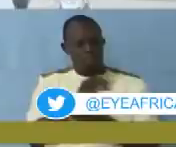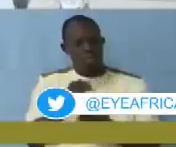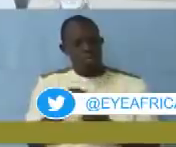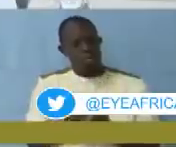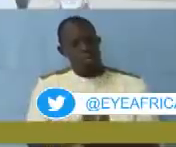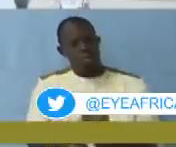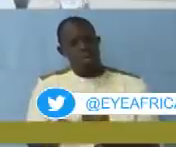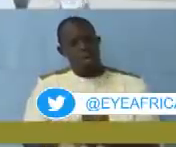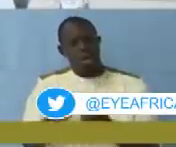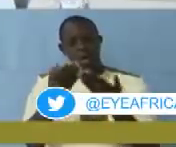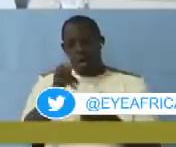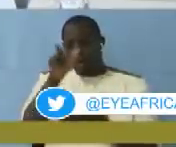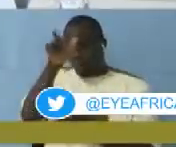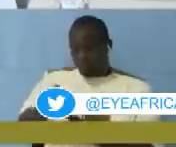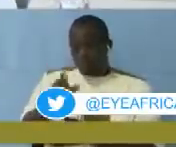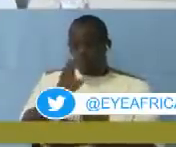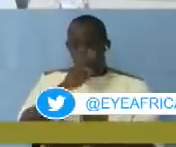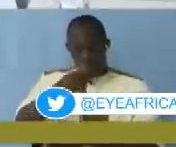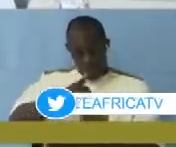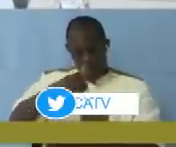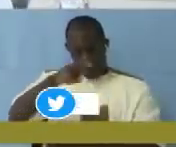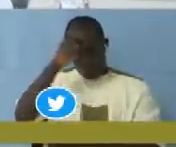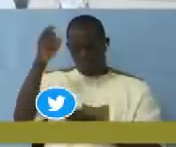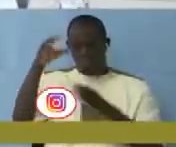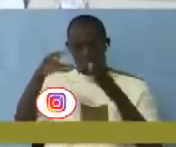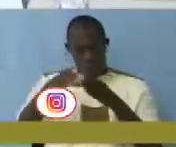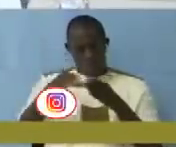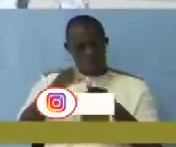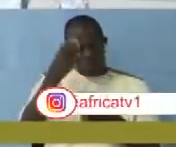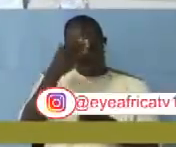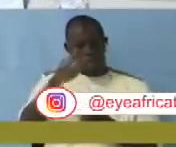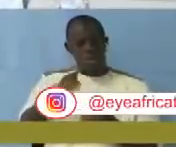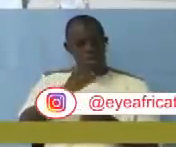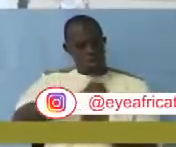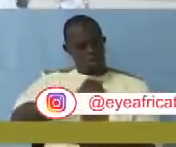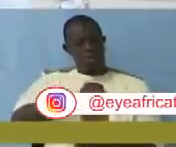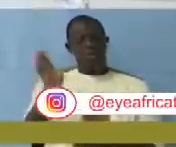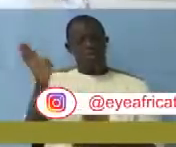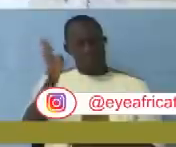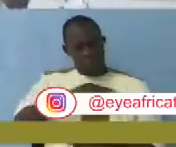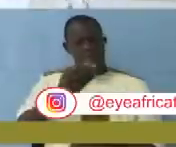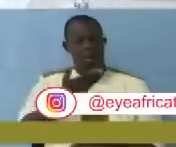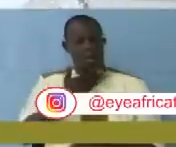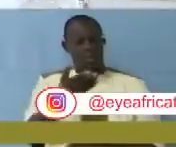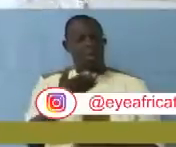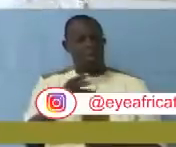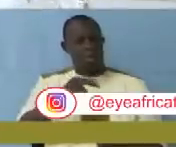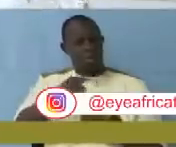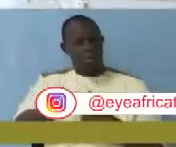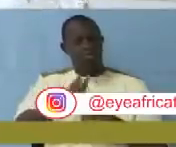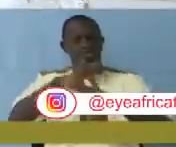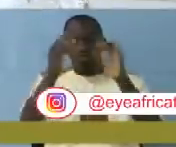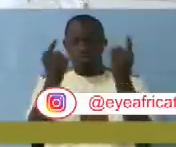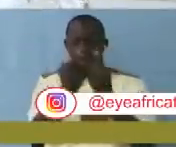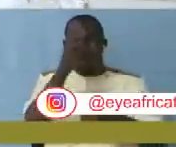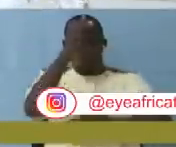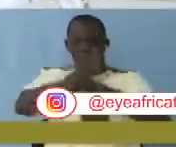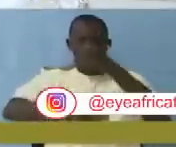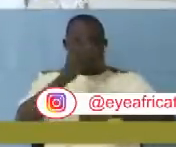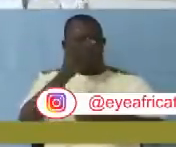this person I work with knows he's lying, how are others going to... This somebody is worldwide. We